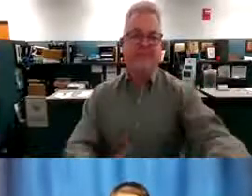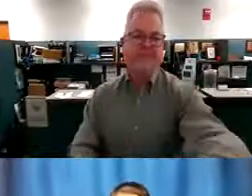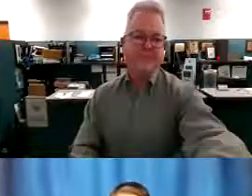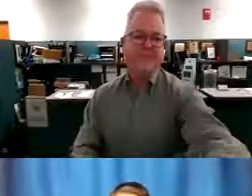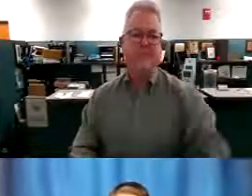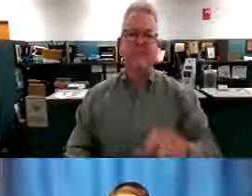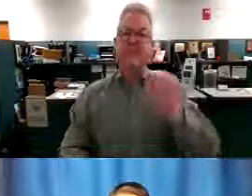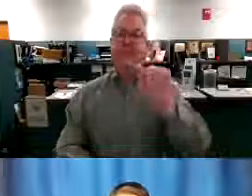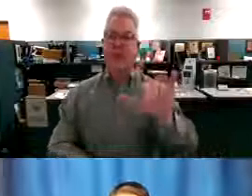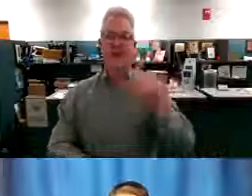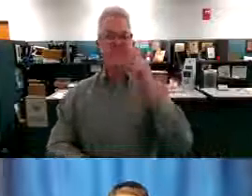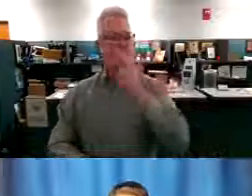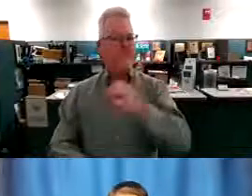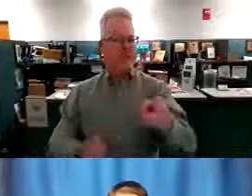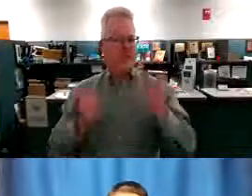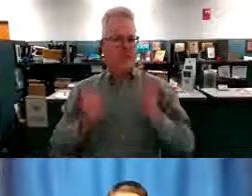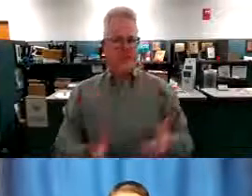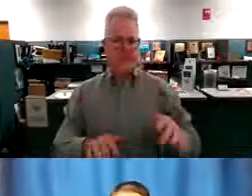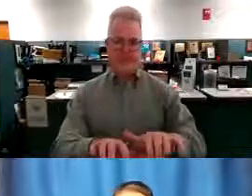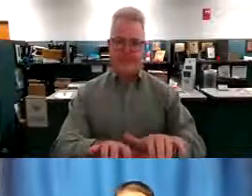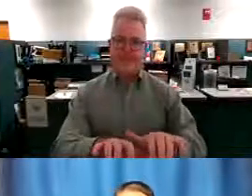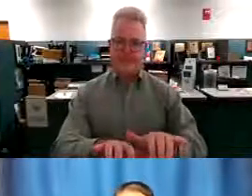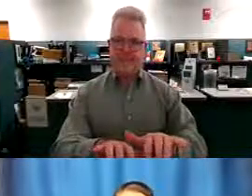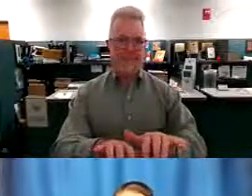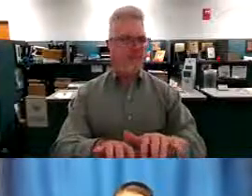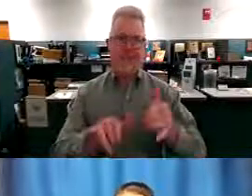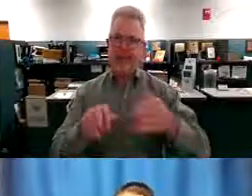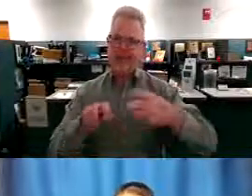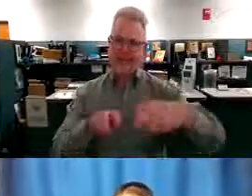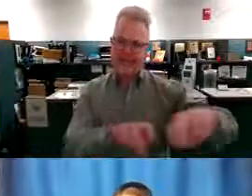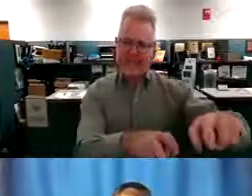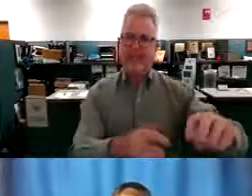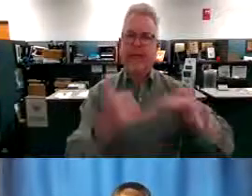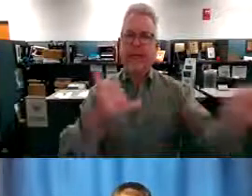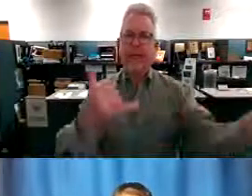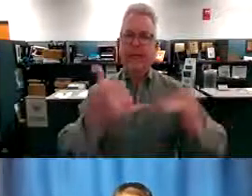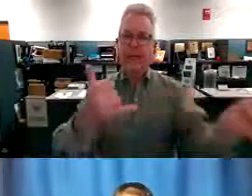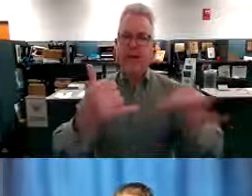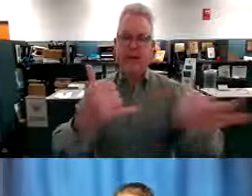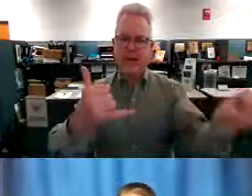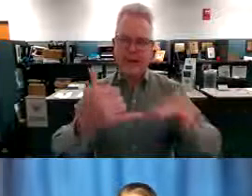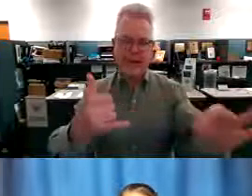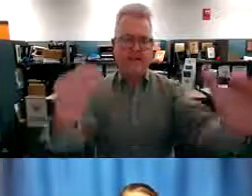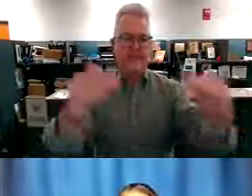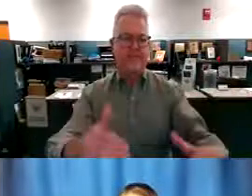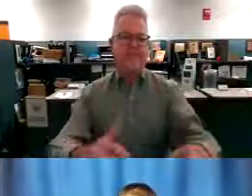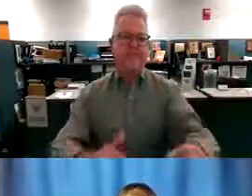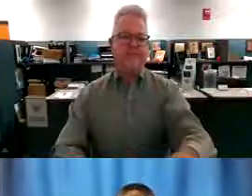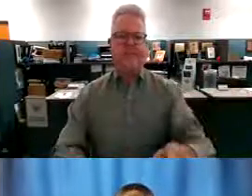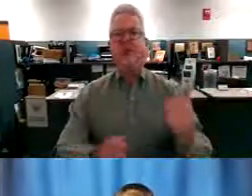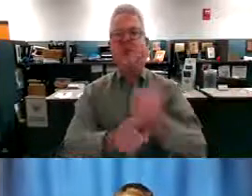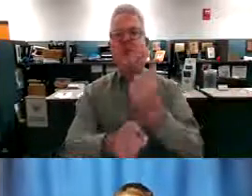to more of a VRI system. And then of course you had TTY, but that has transitioned into